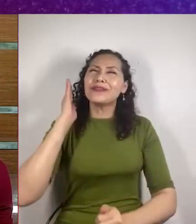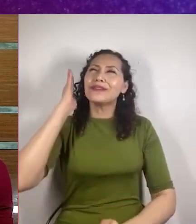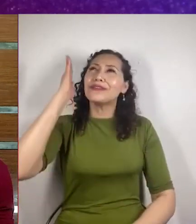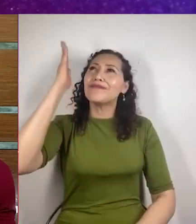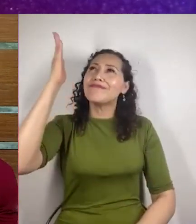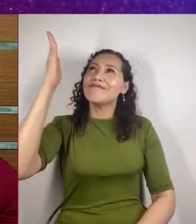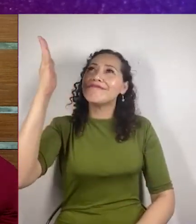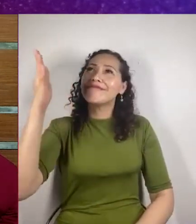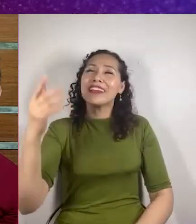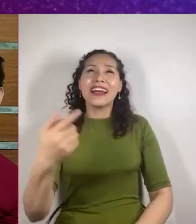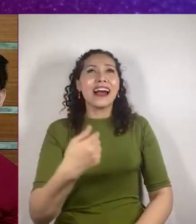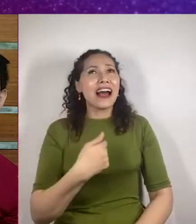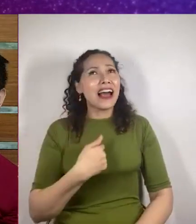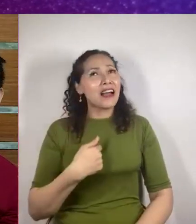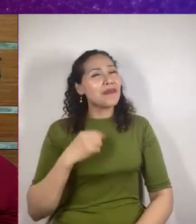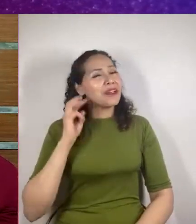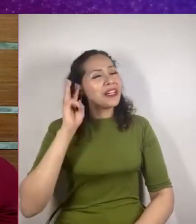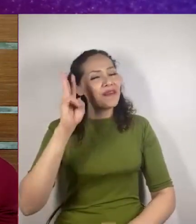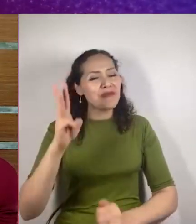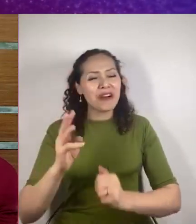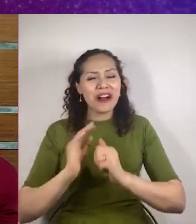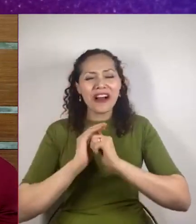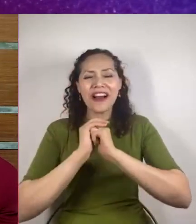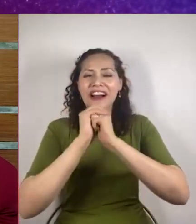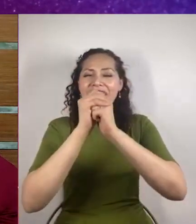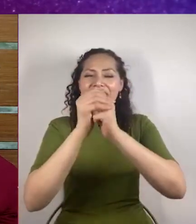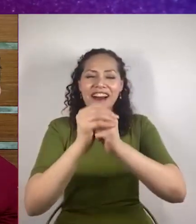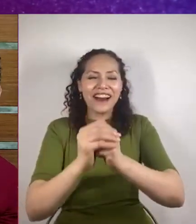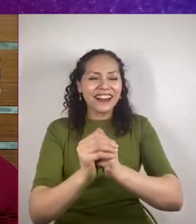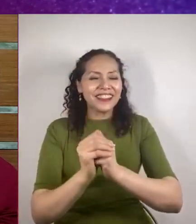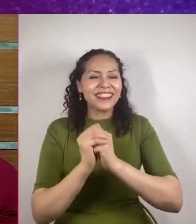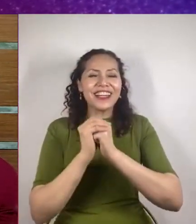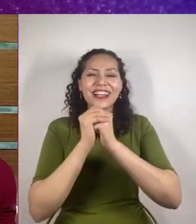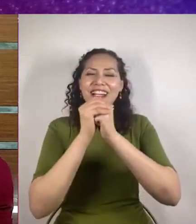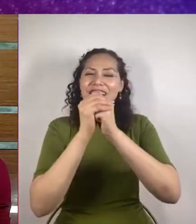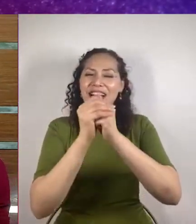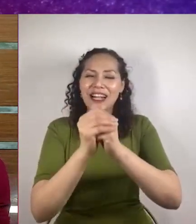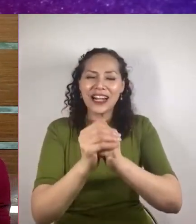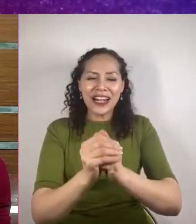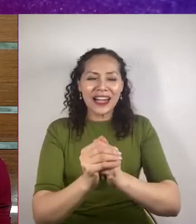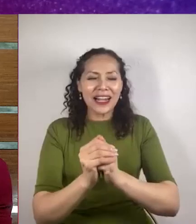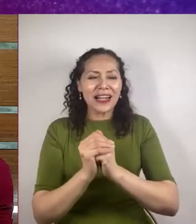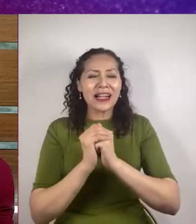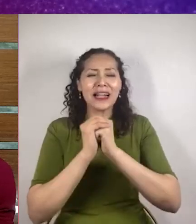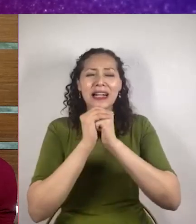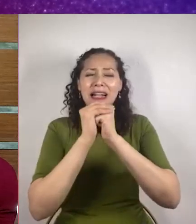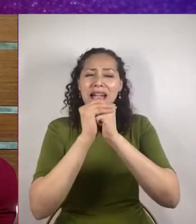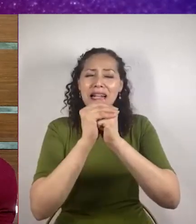I will worship you. I will worship.